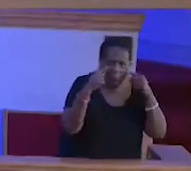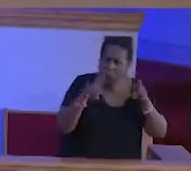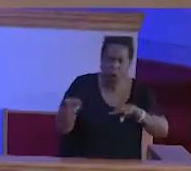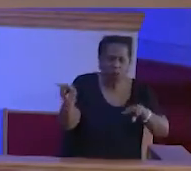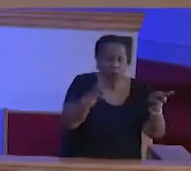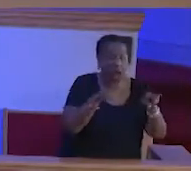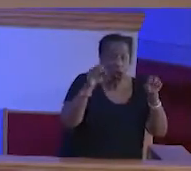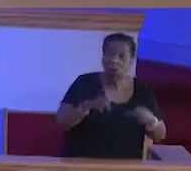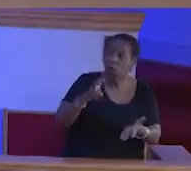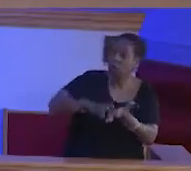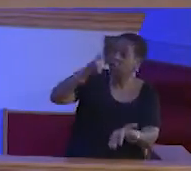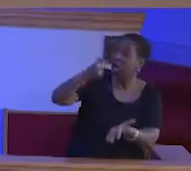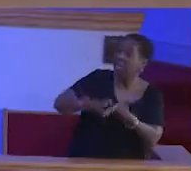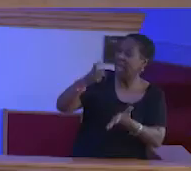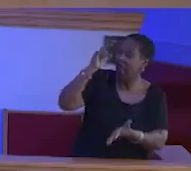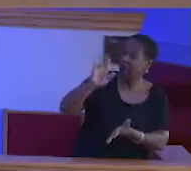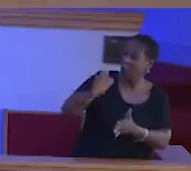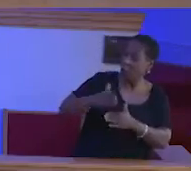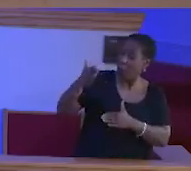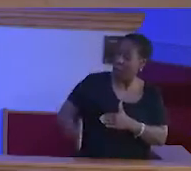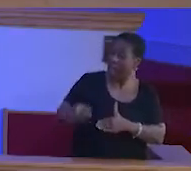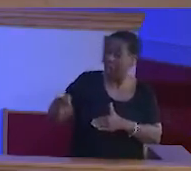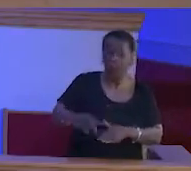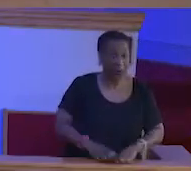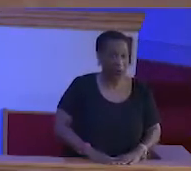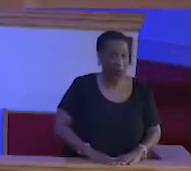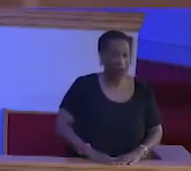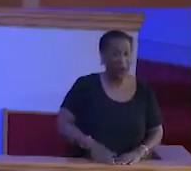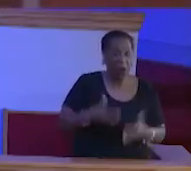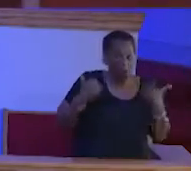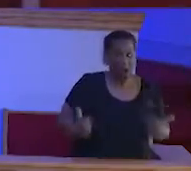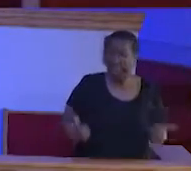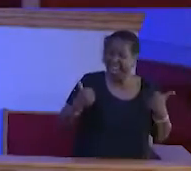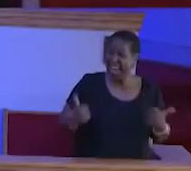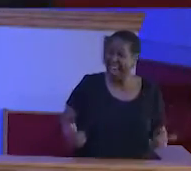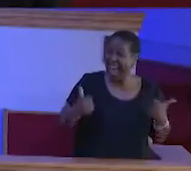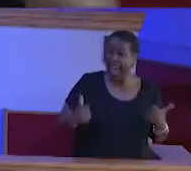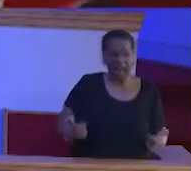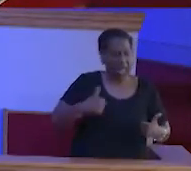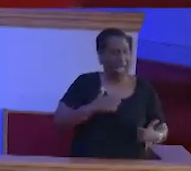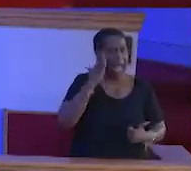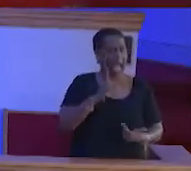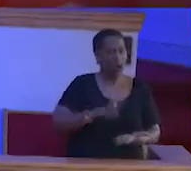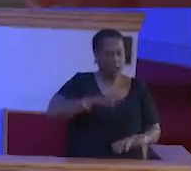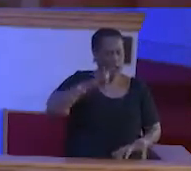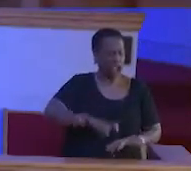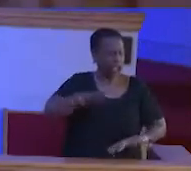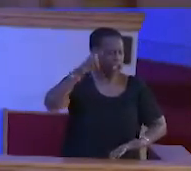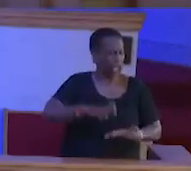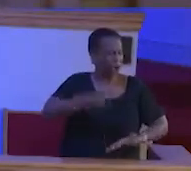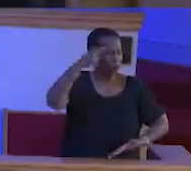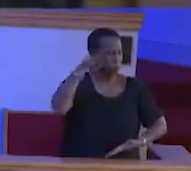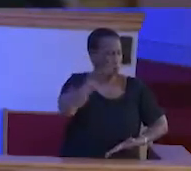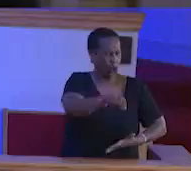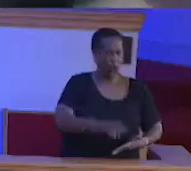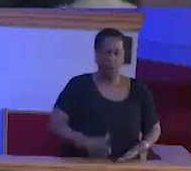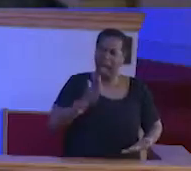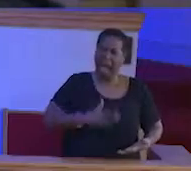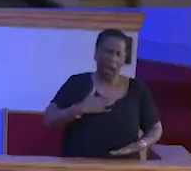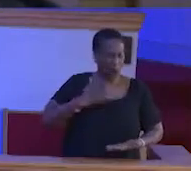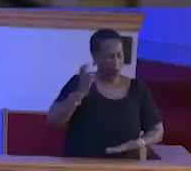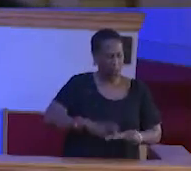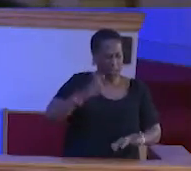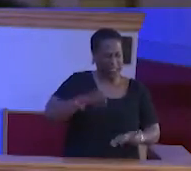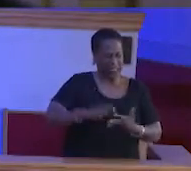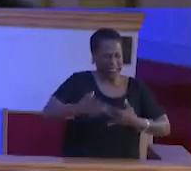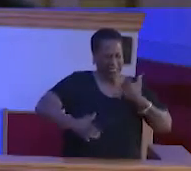you ought to shout for your neighbor. Right now, I'm gonna shout for you. I'm gonna